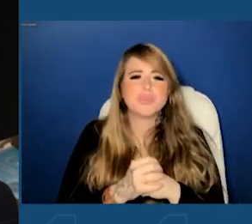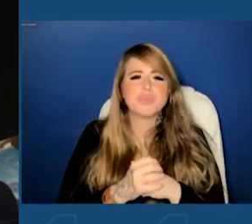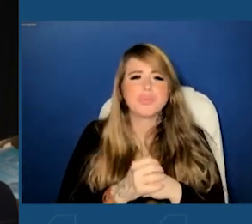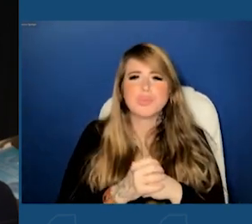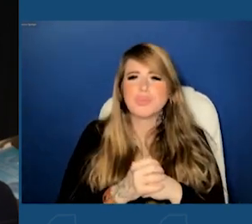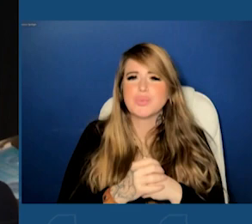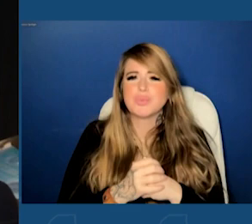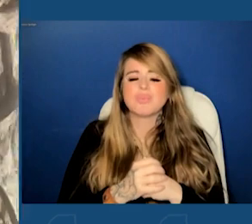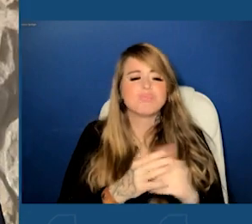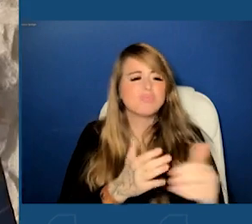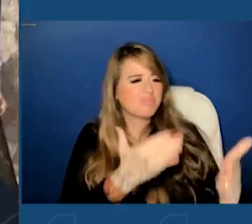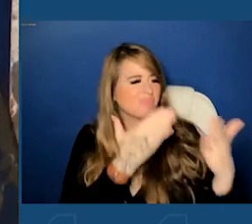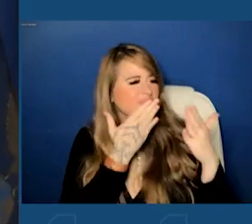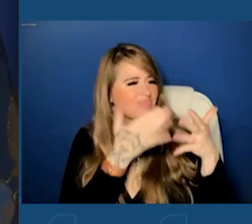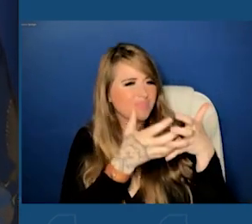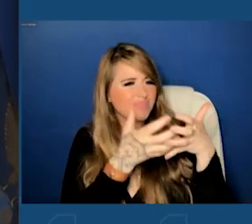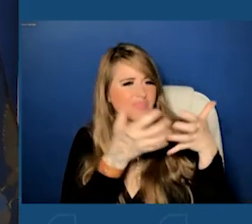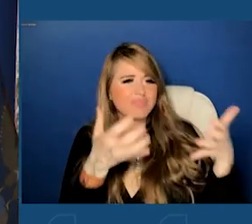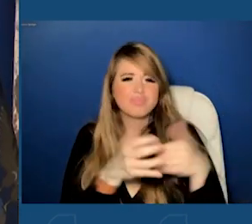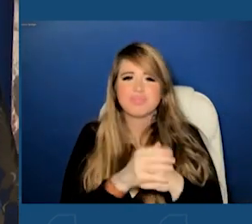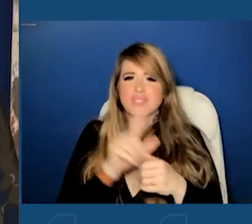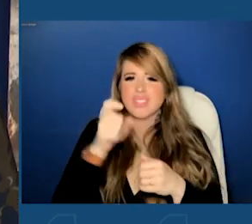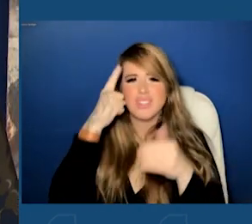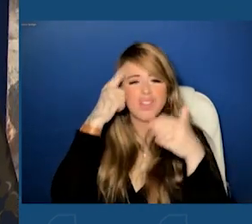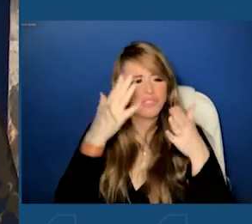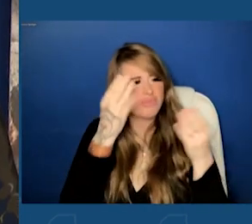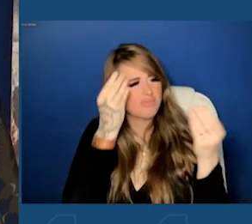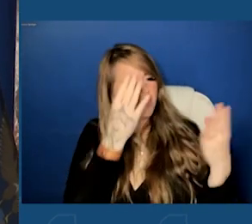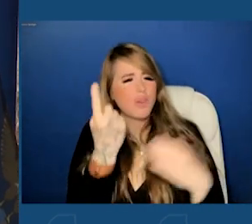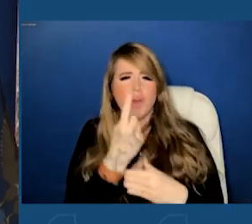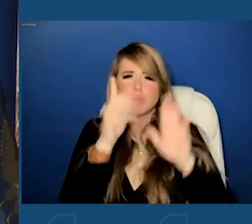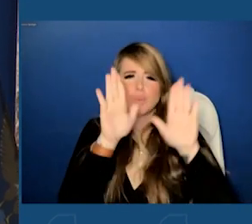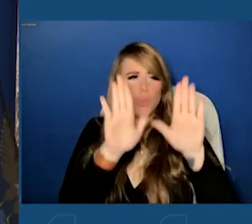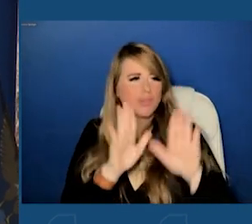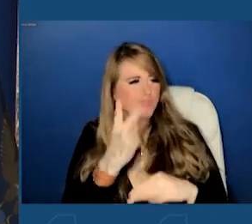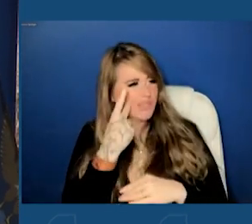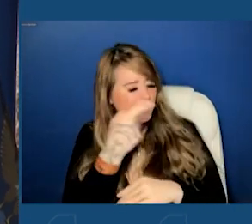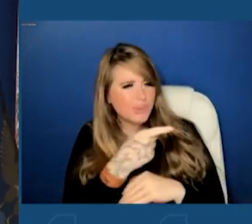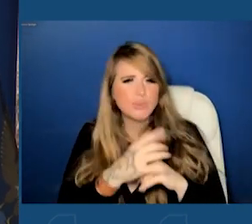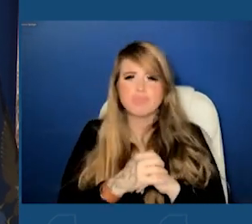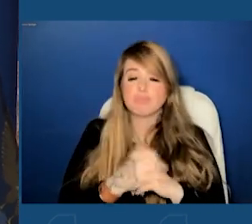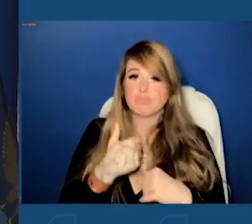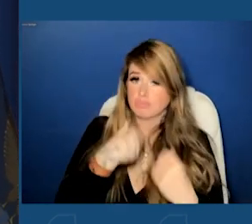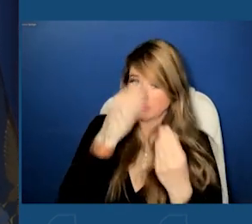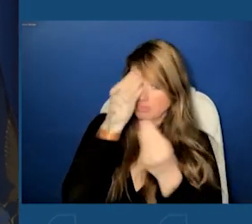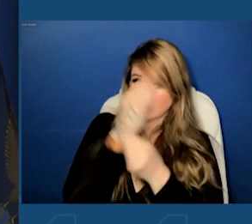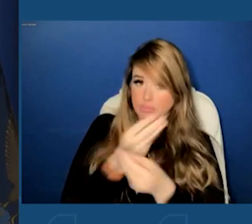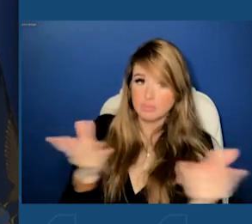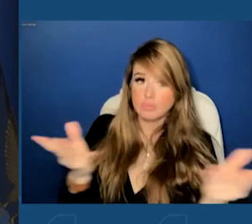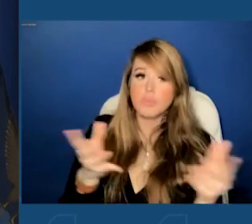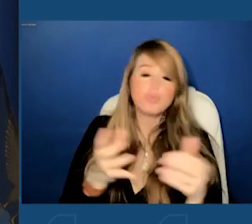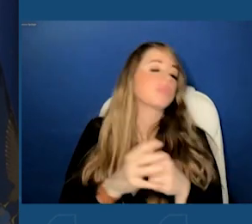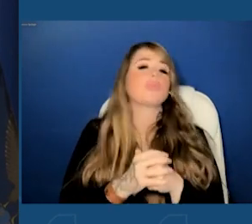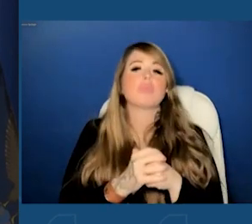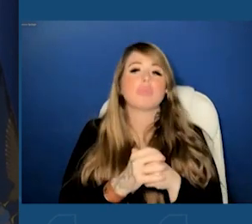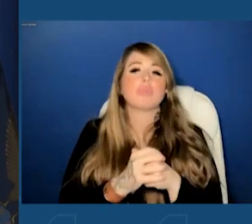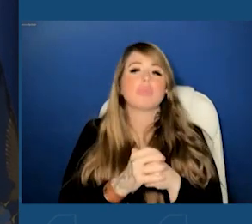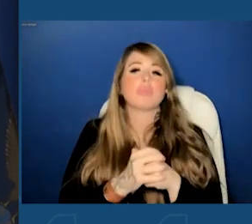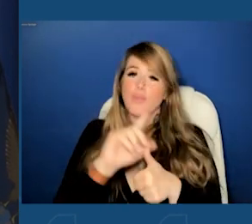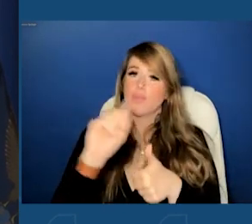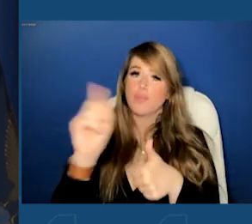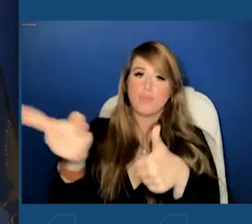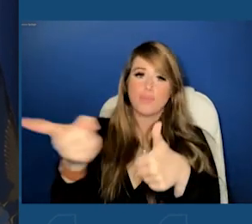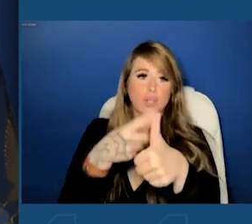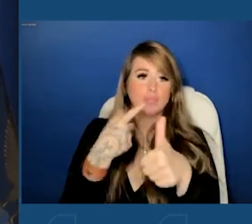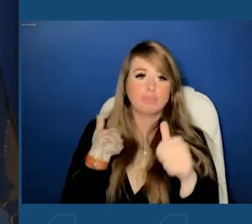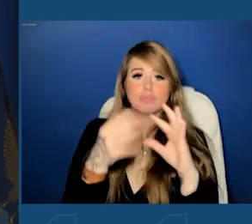Thank you so much, Governor. It's always great to see you. I can tell you that. First of all, let me say, with regard to the